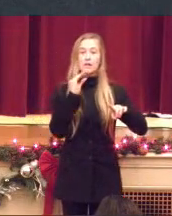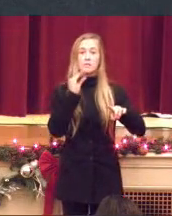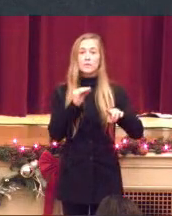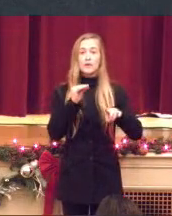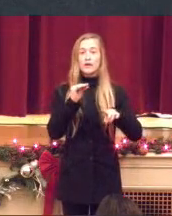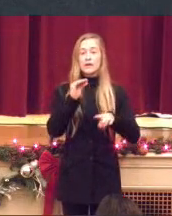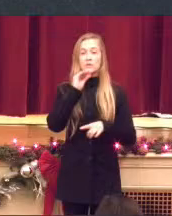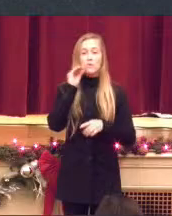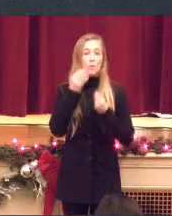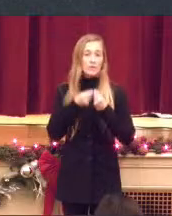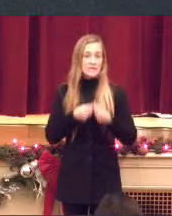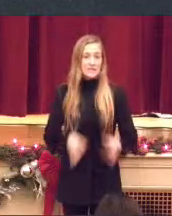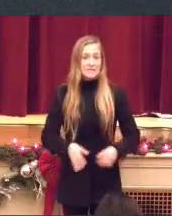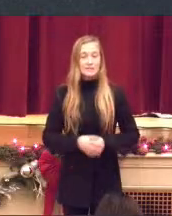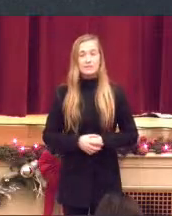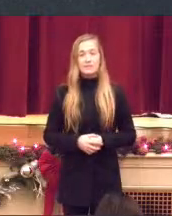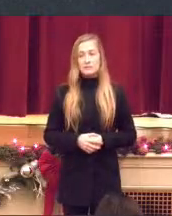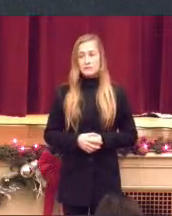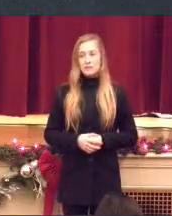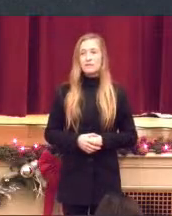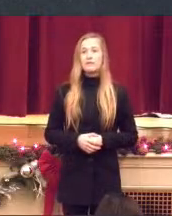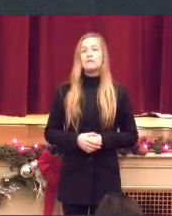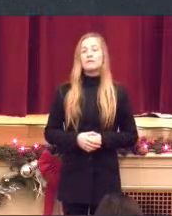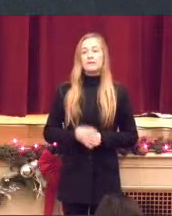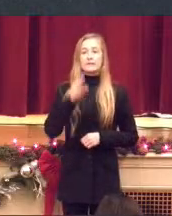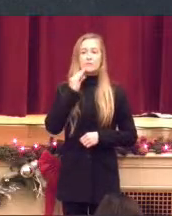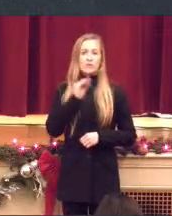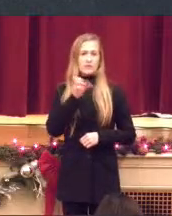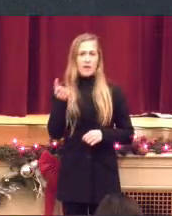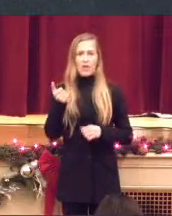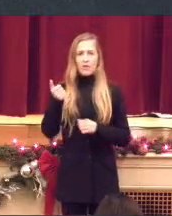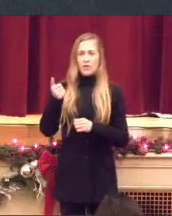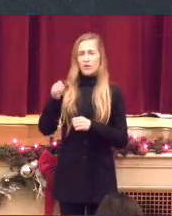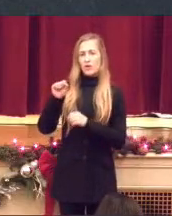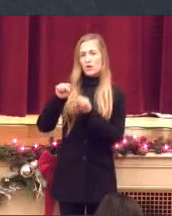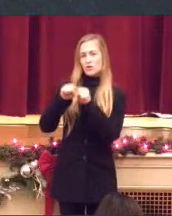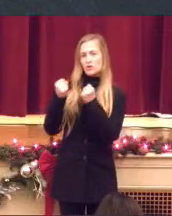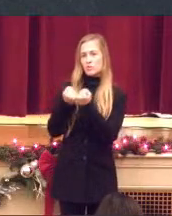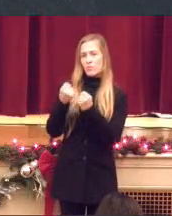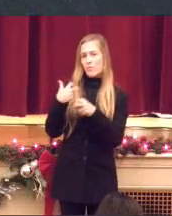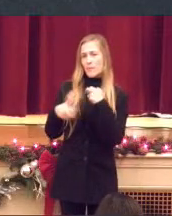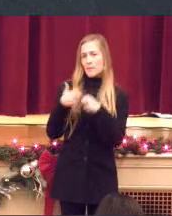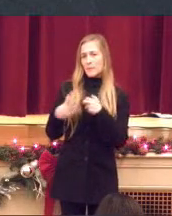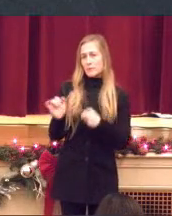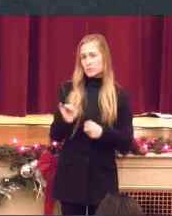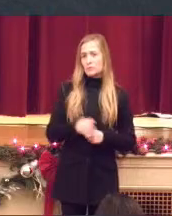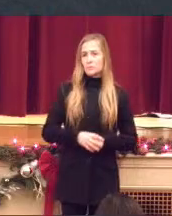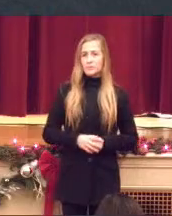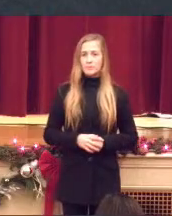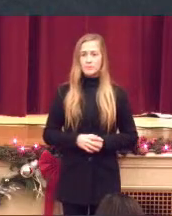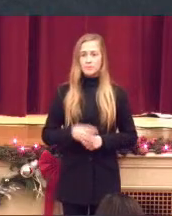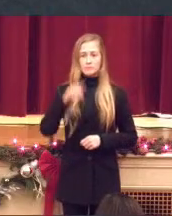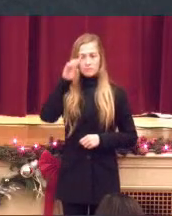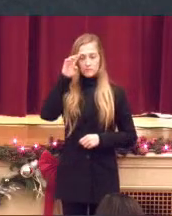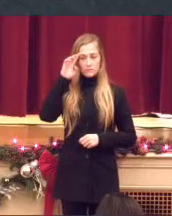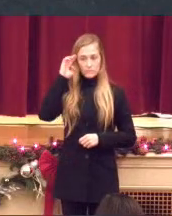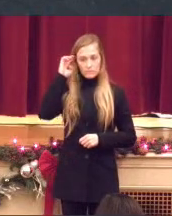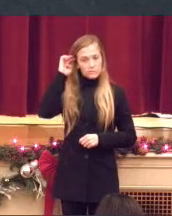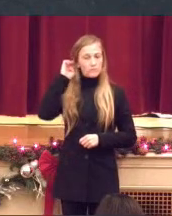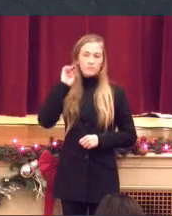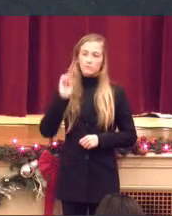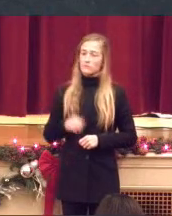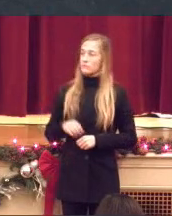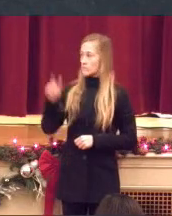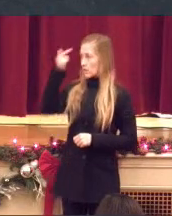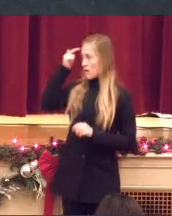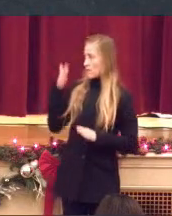we've heard, and experiencing other social problems. Governor,